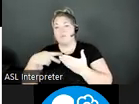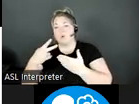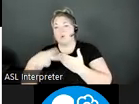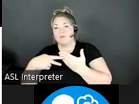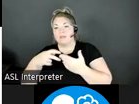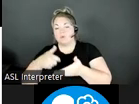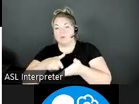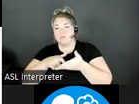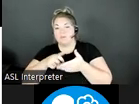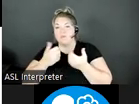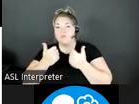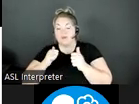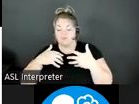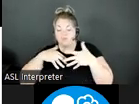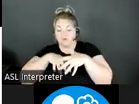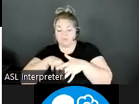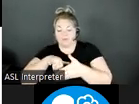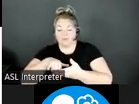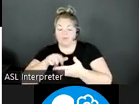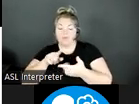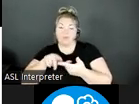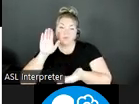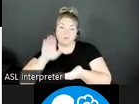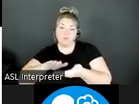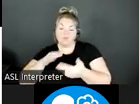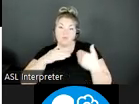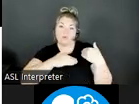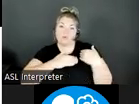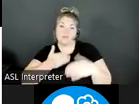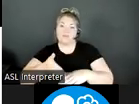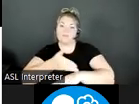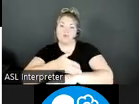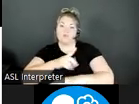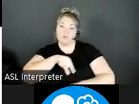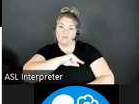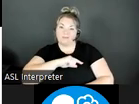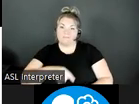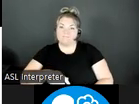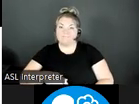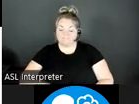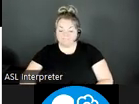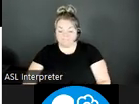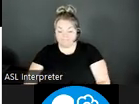trying to further streamline those to reduce burden and improve quality.